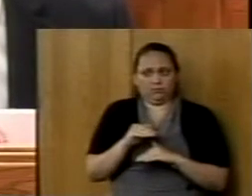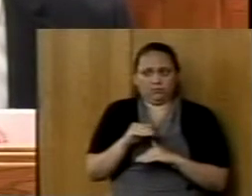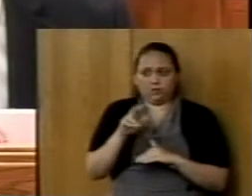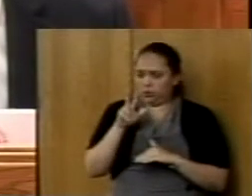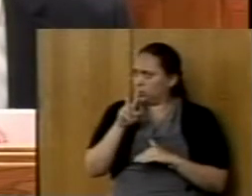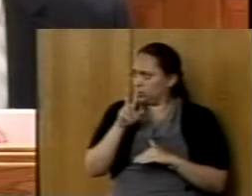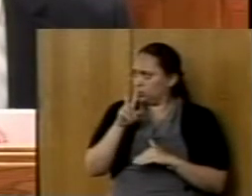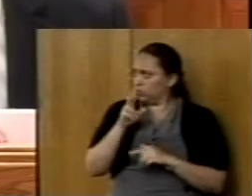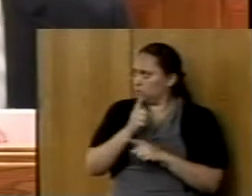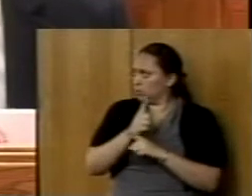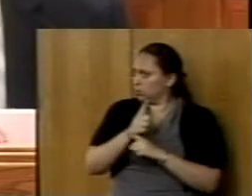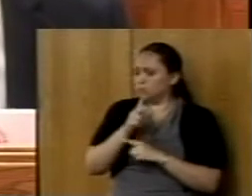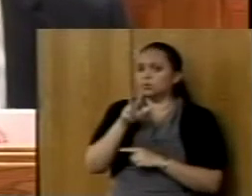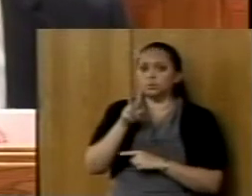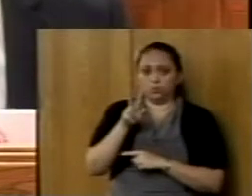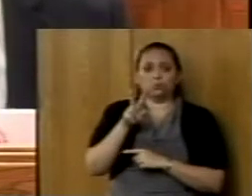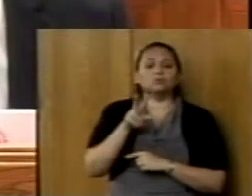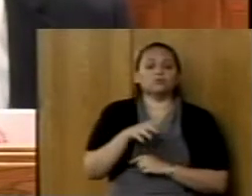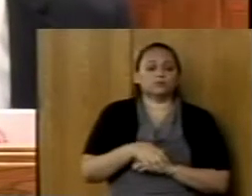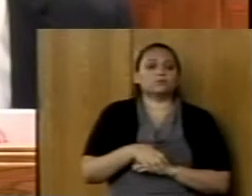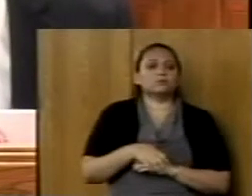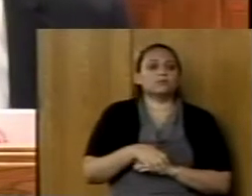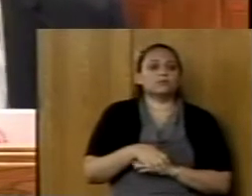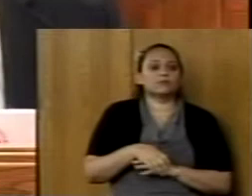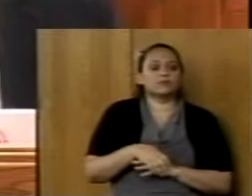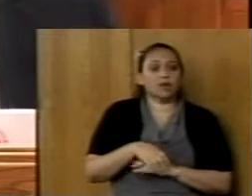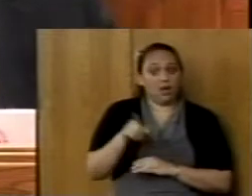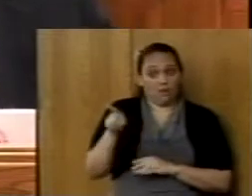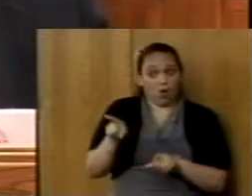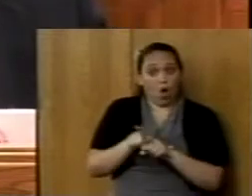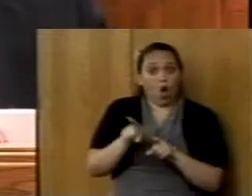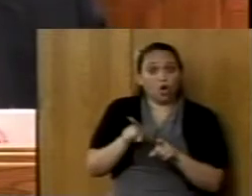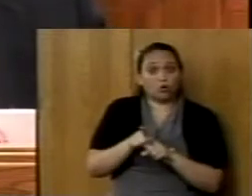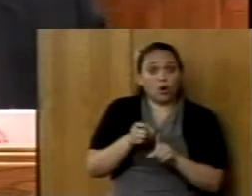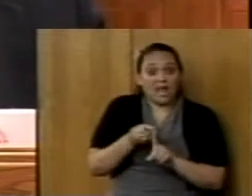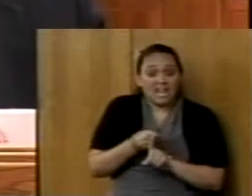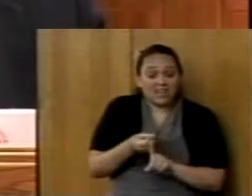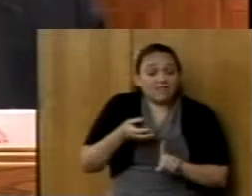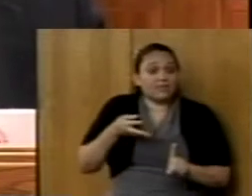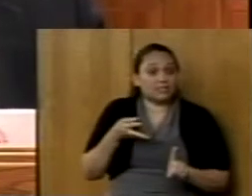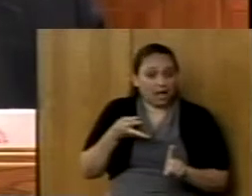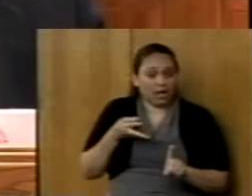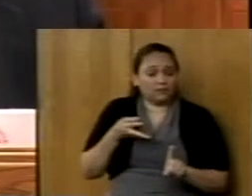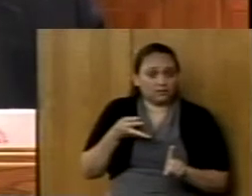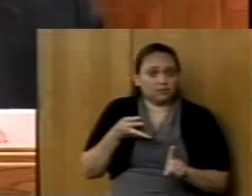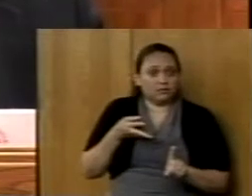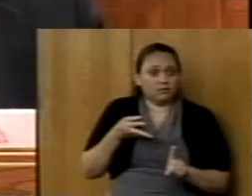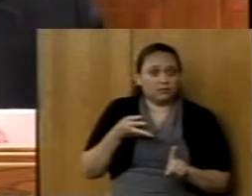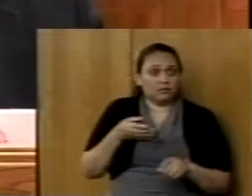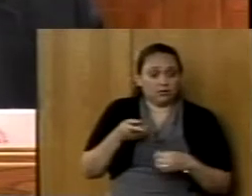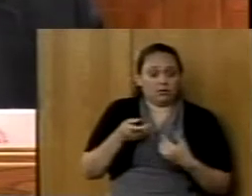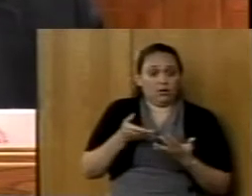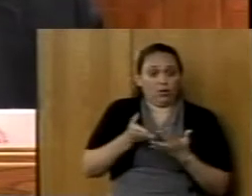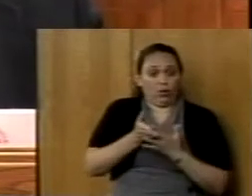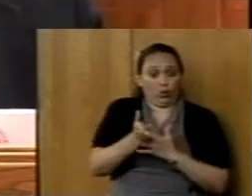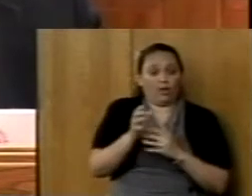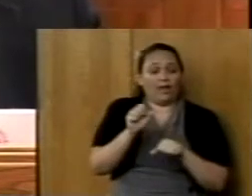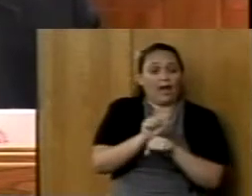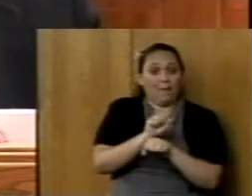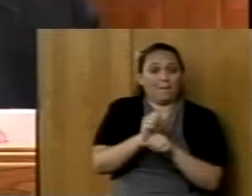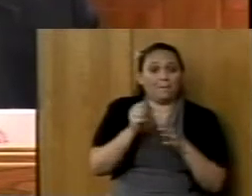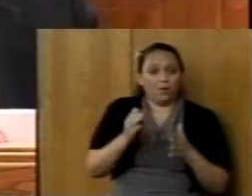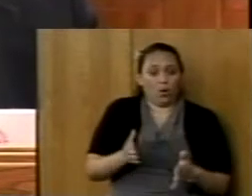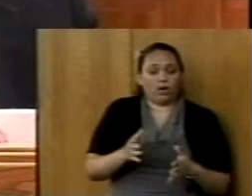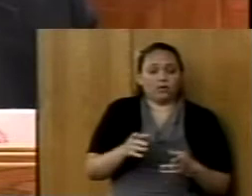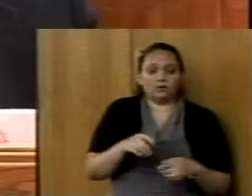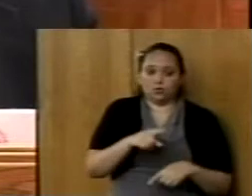Say 32? Okay. Have you also emphasized, Mr. Montoya, Dr. Montoya, emphasized to the employees, if